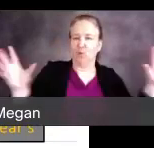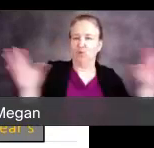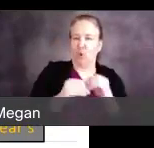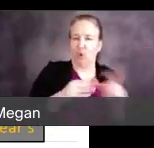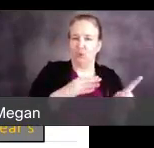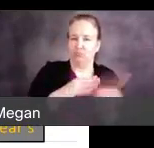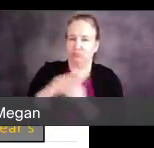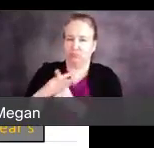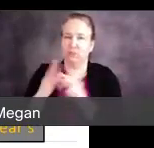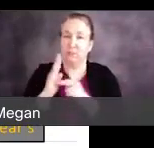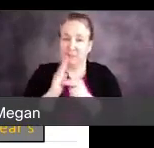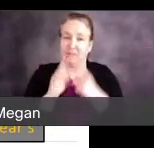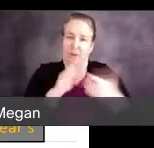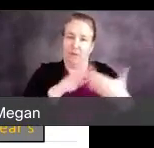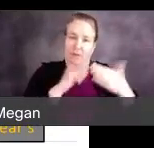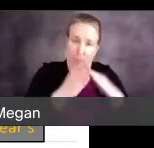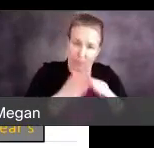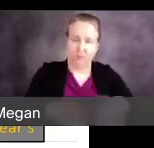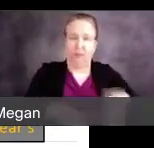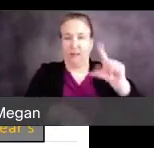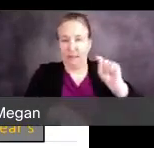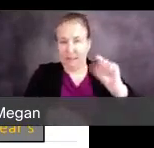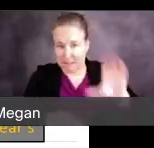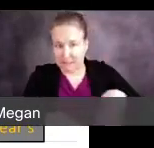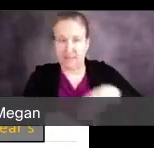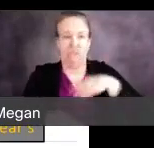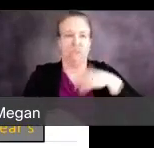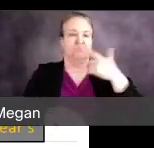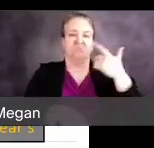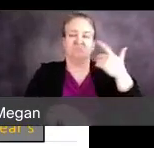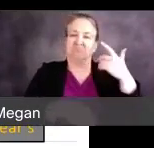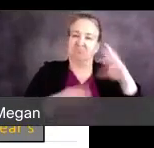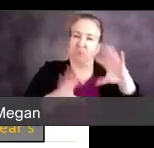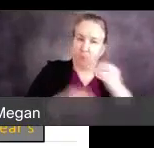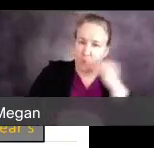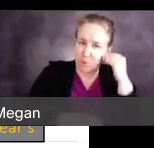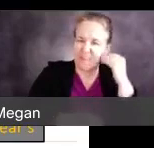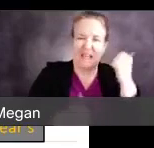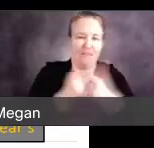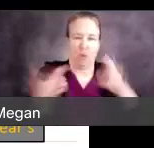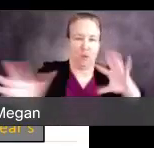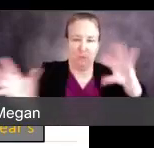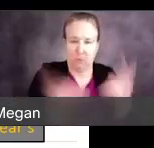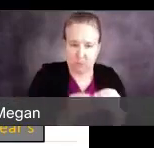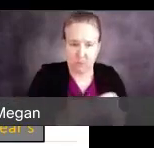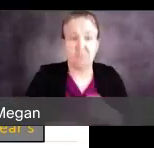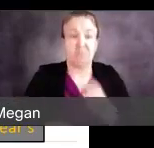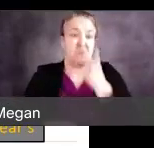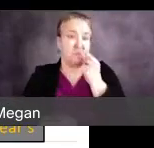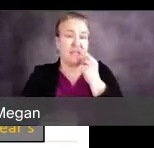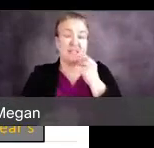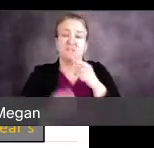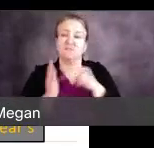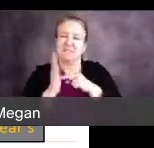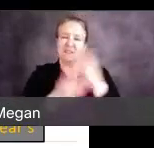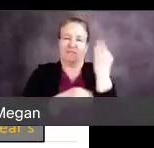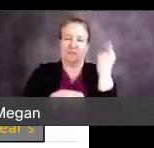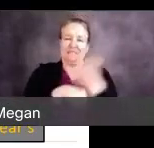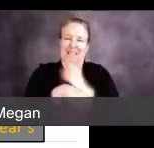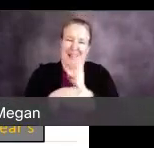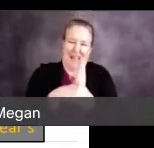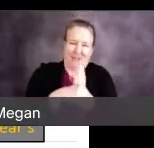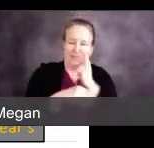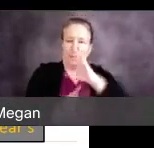means cases from the community, long-term care facilities, and congregate cases. And the pink is the 14-day average of